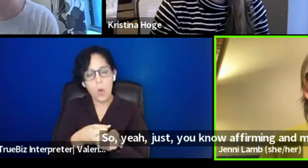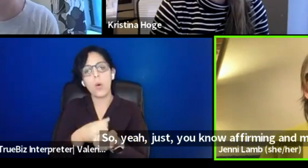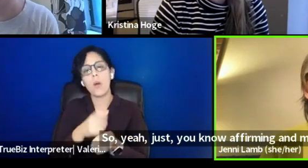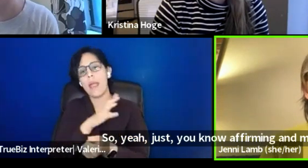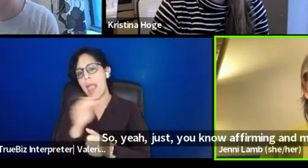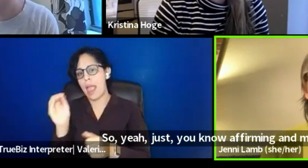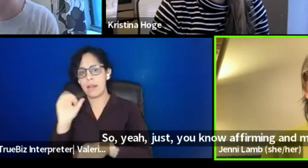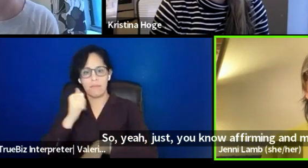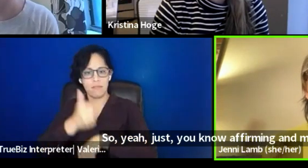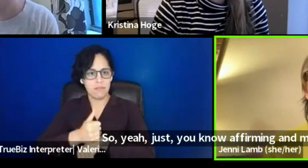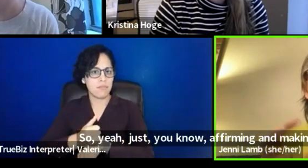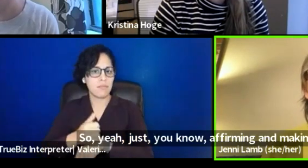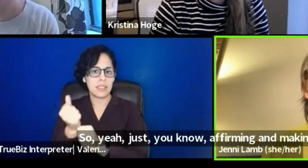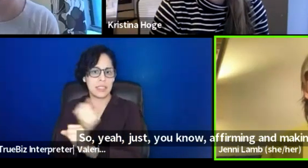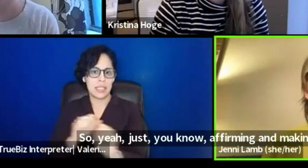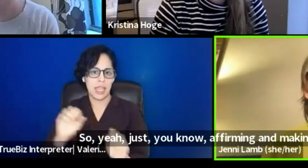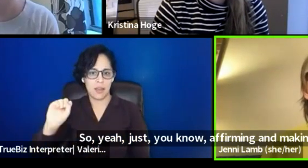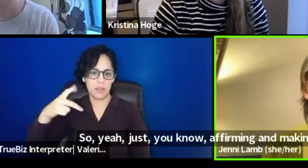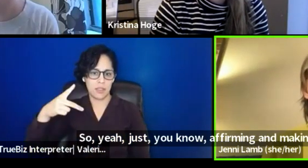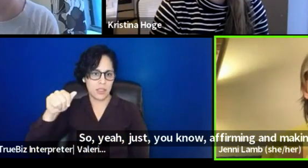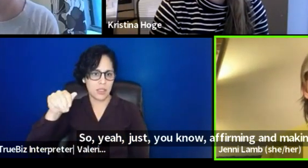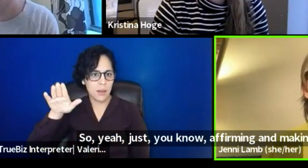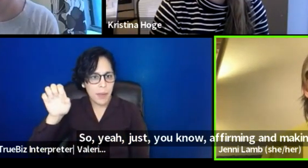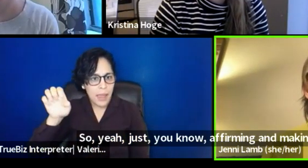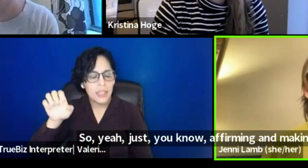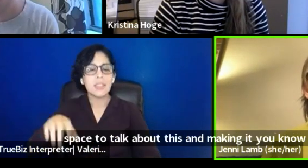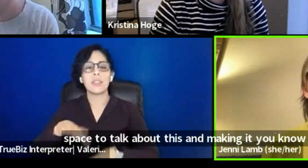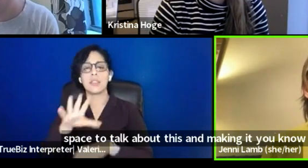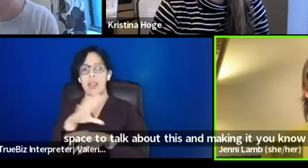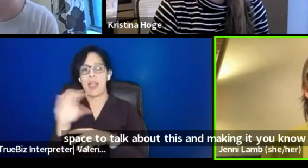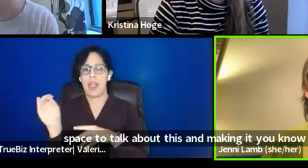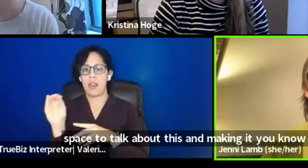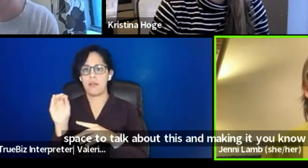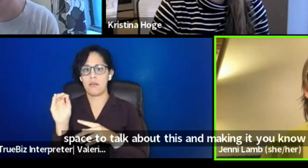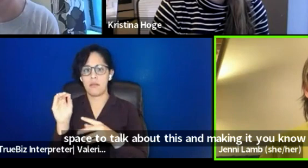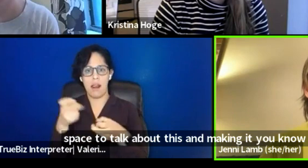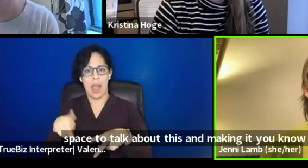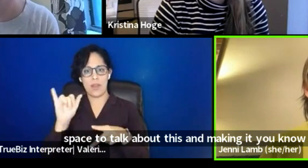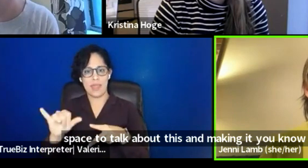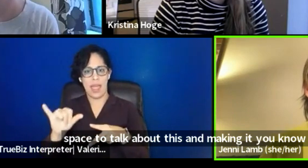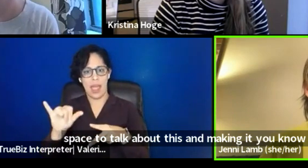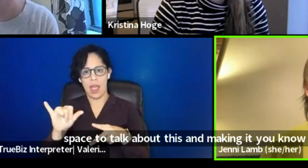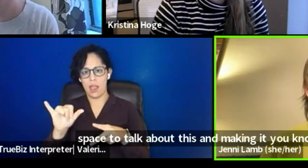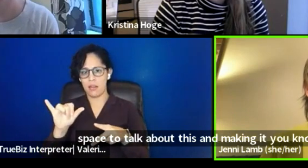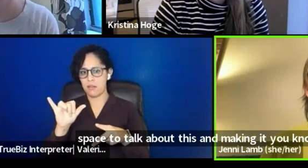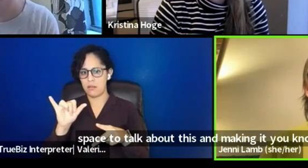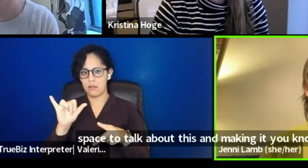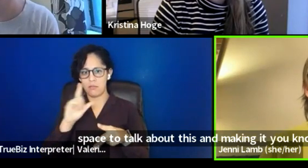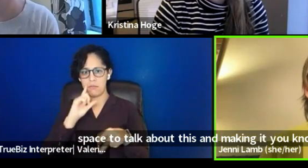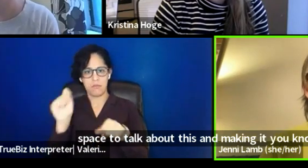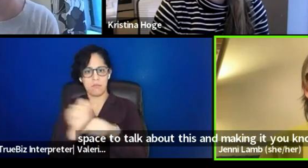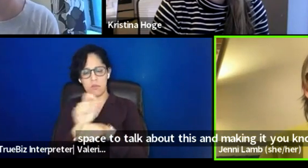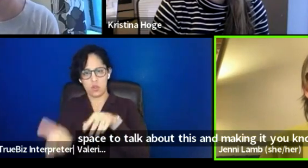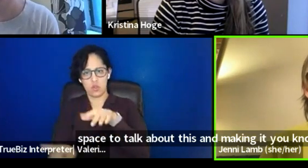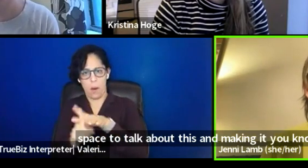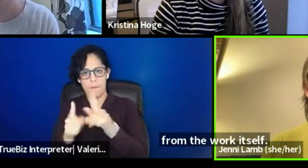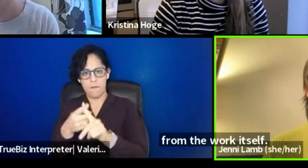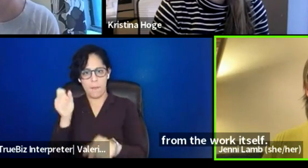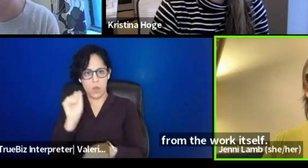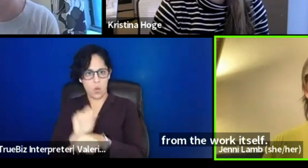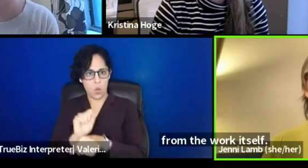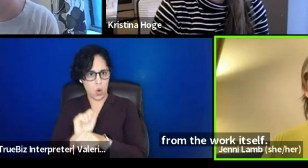safe space to talk about this and making it, you know, come from the work itself is, I think, really important.